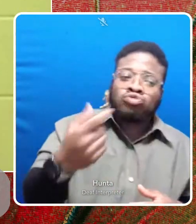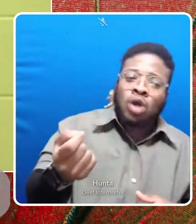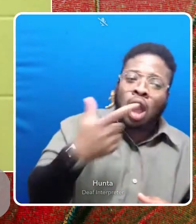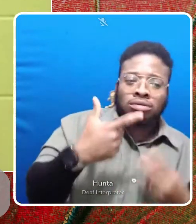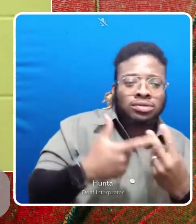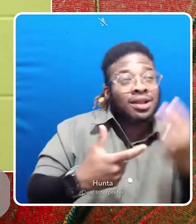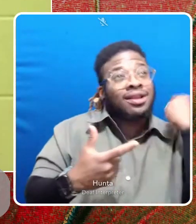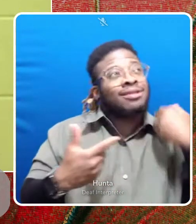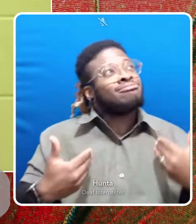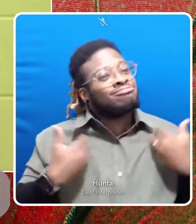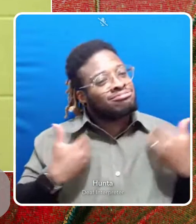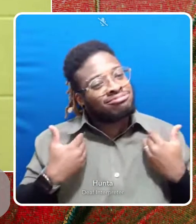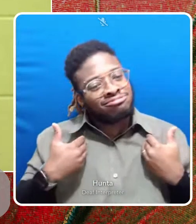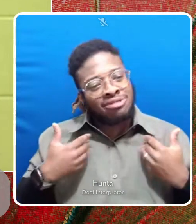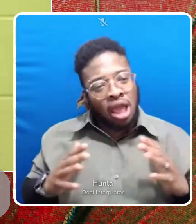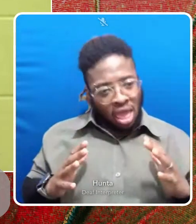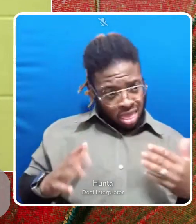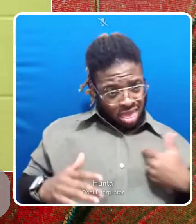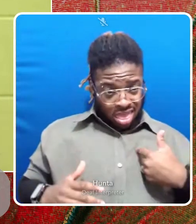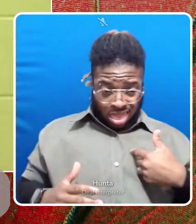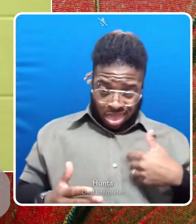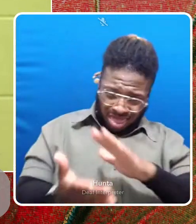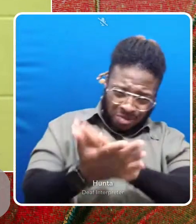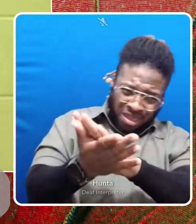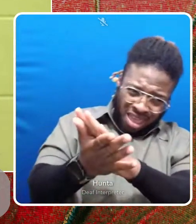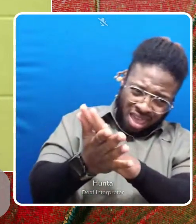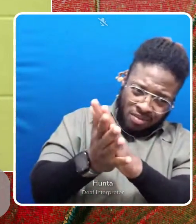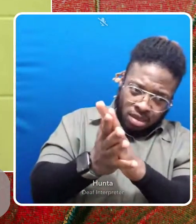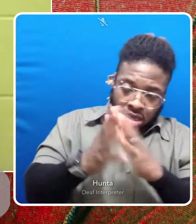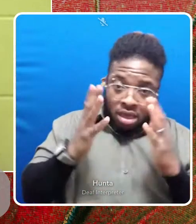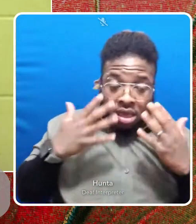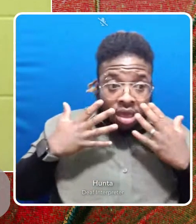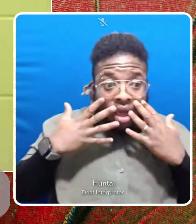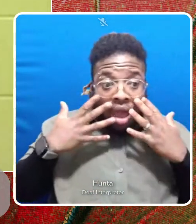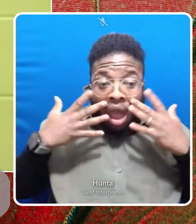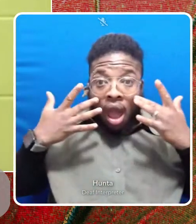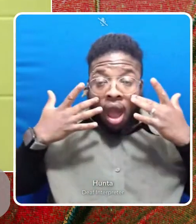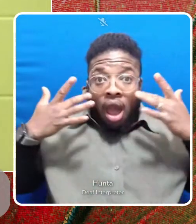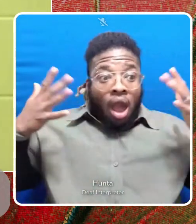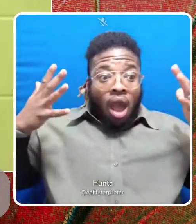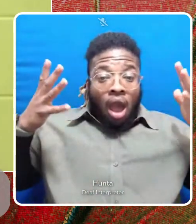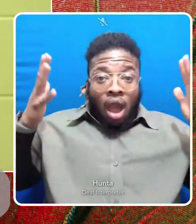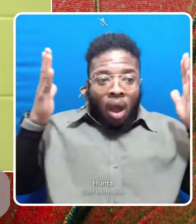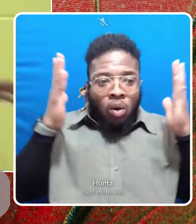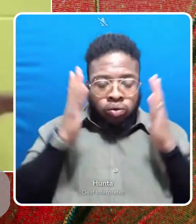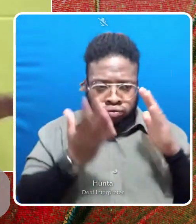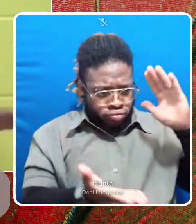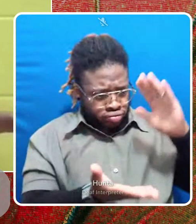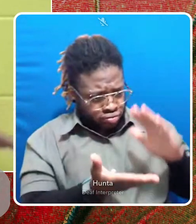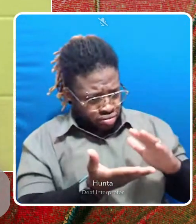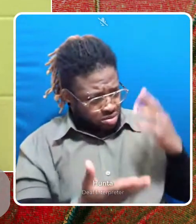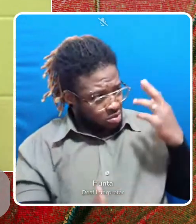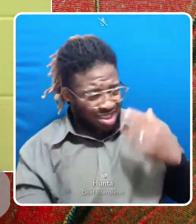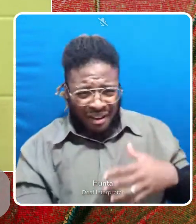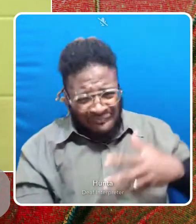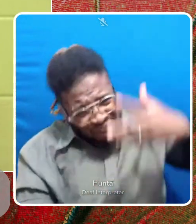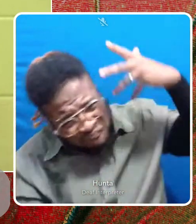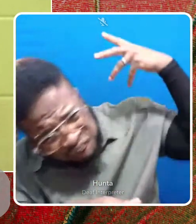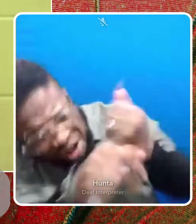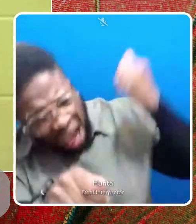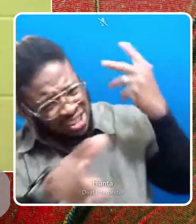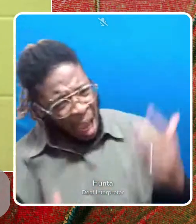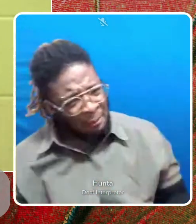that this is really fucked up. I mean, reality came clear when the world went blurry. I mean,